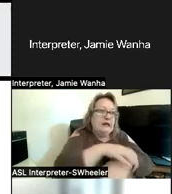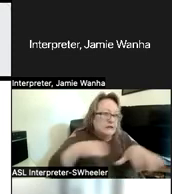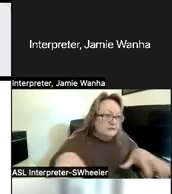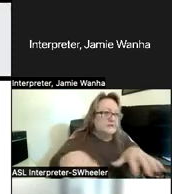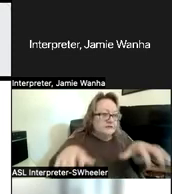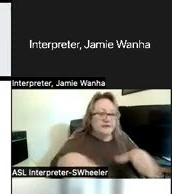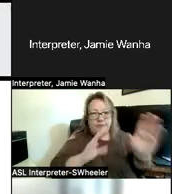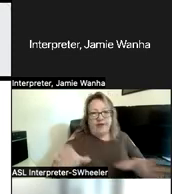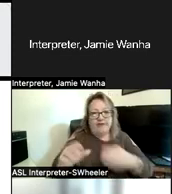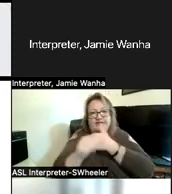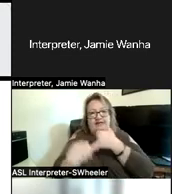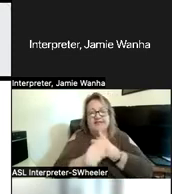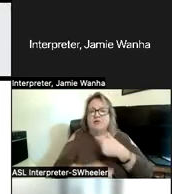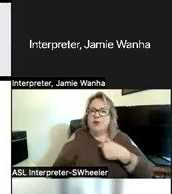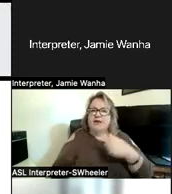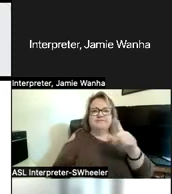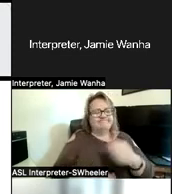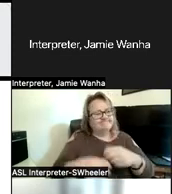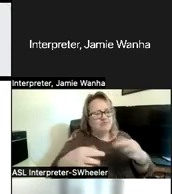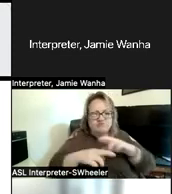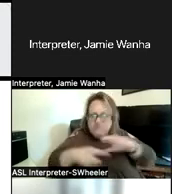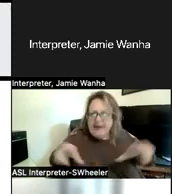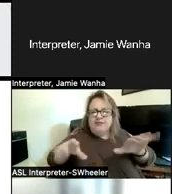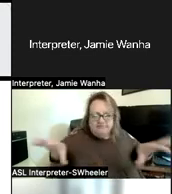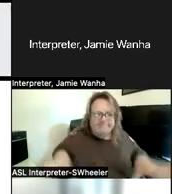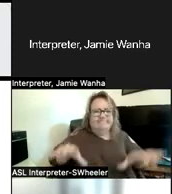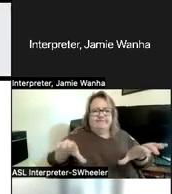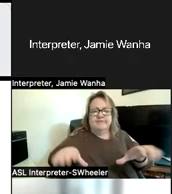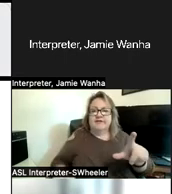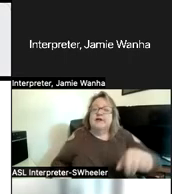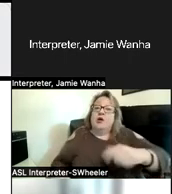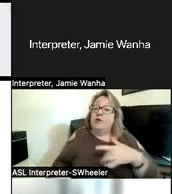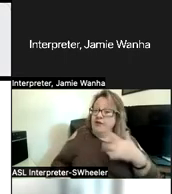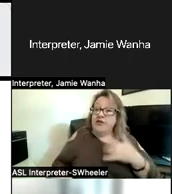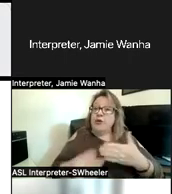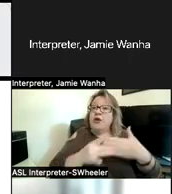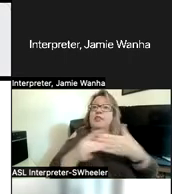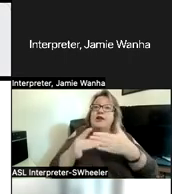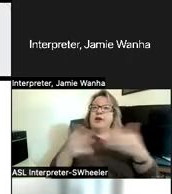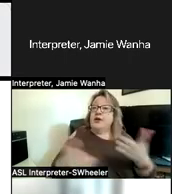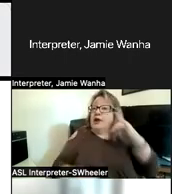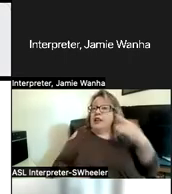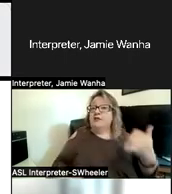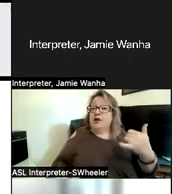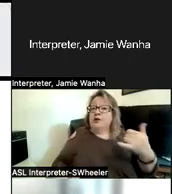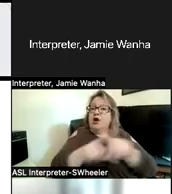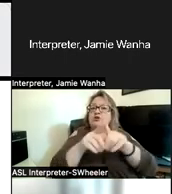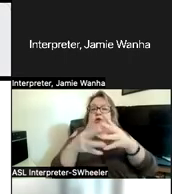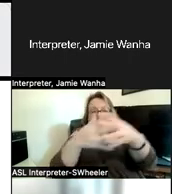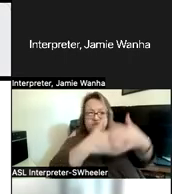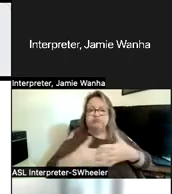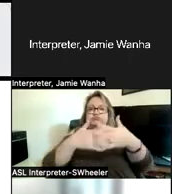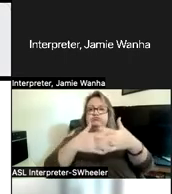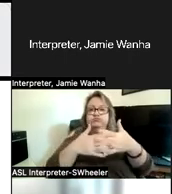and we continue to take these steps. And we feel that we're a leader not only in California, but also in the nation